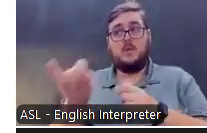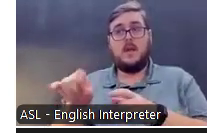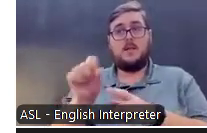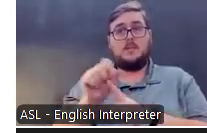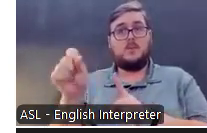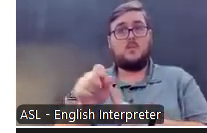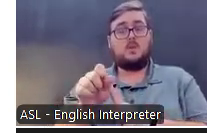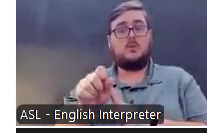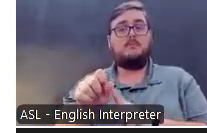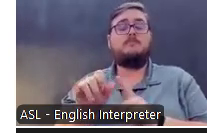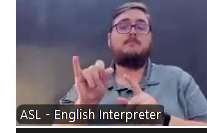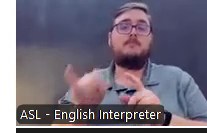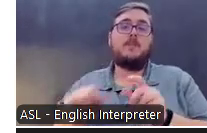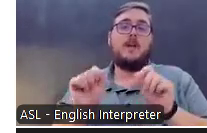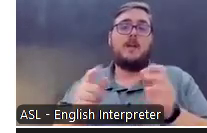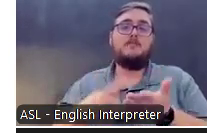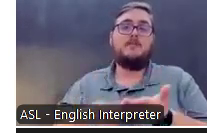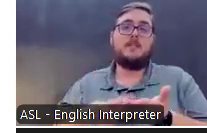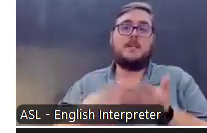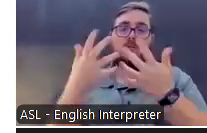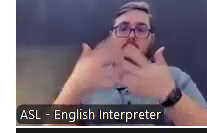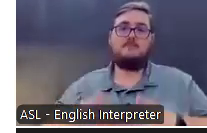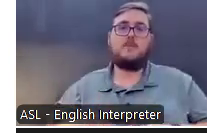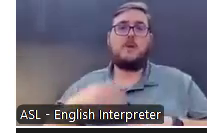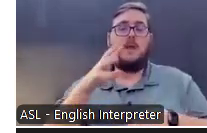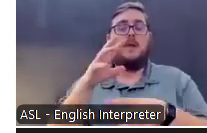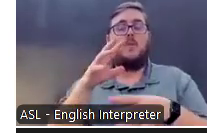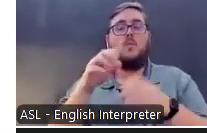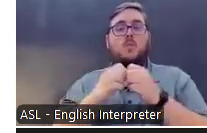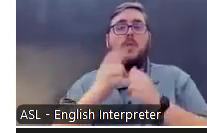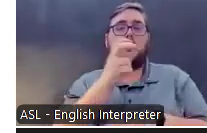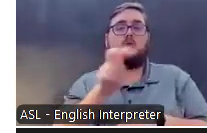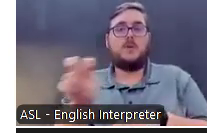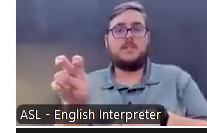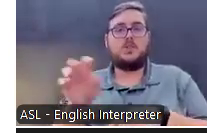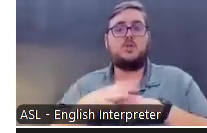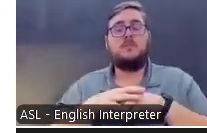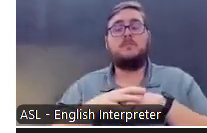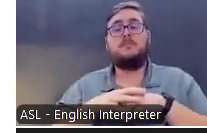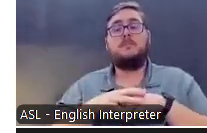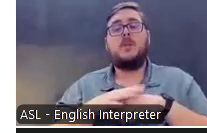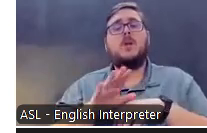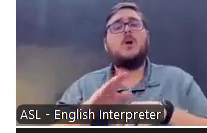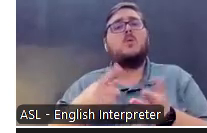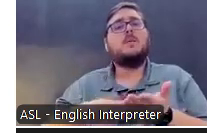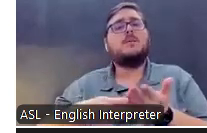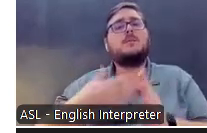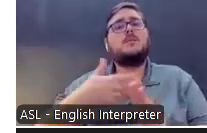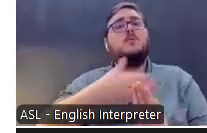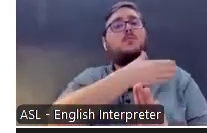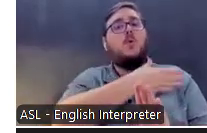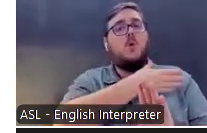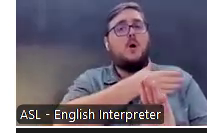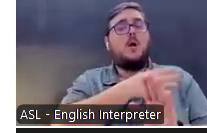transition. We talked earlier about outside agencies who may provide or pay for transition